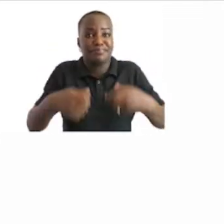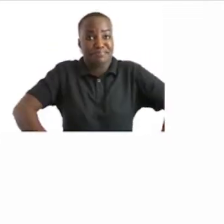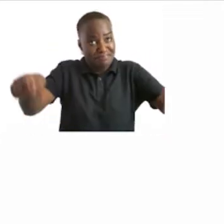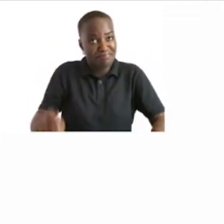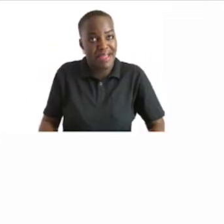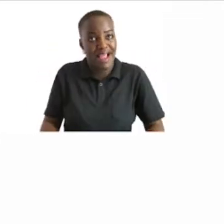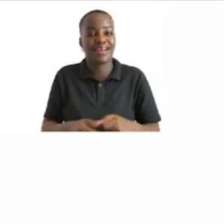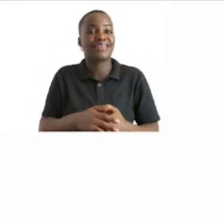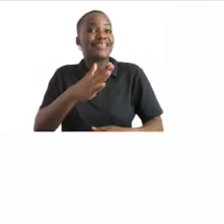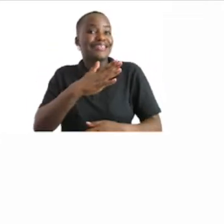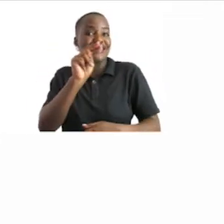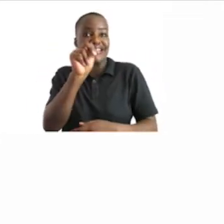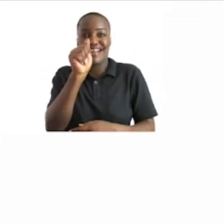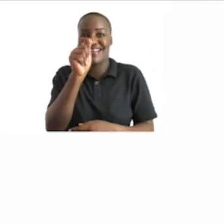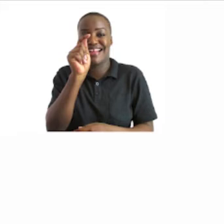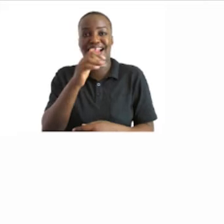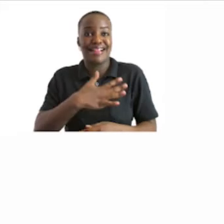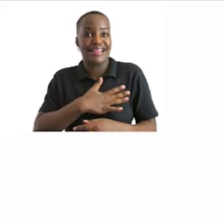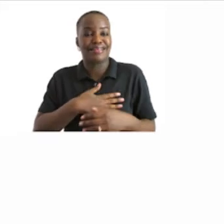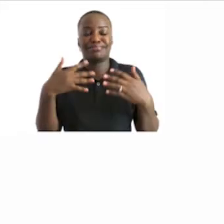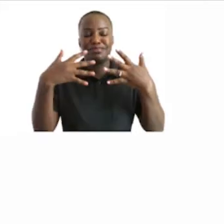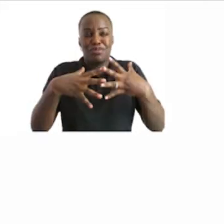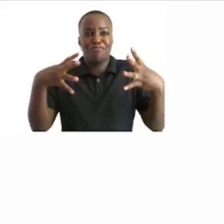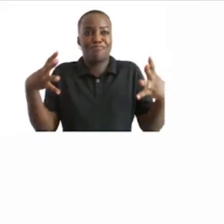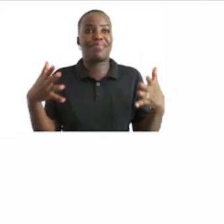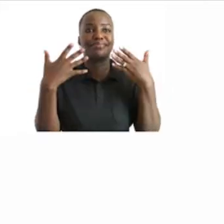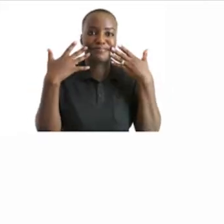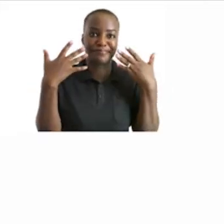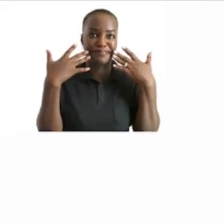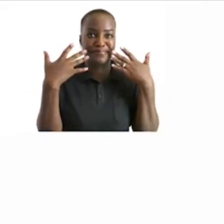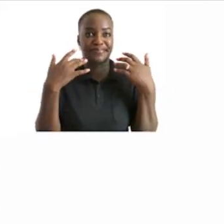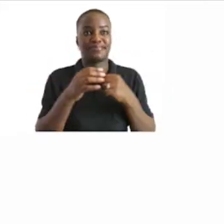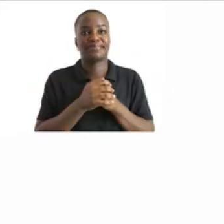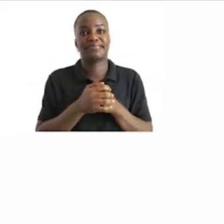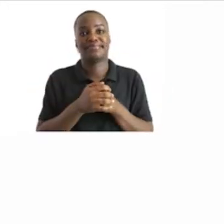mat. Nat likes the big cat.